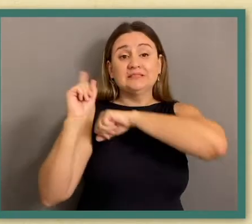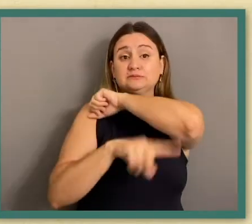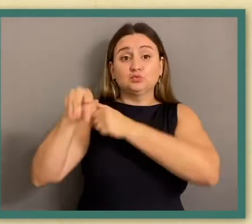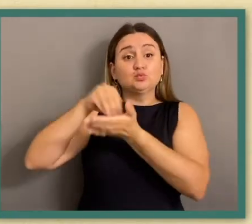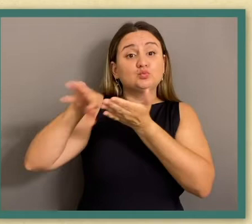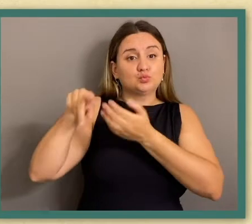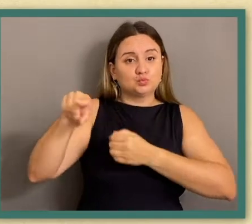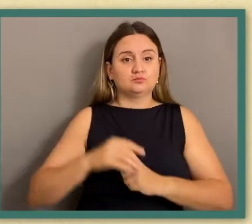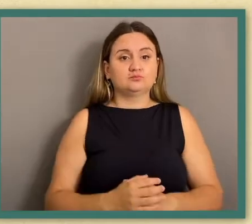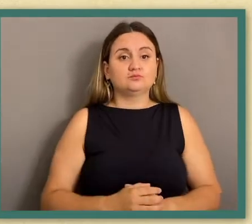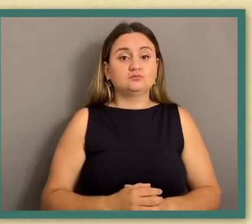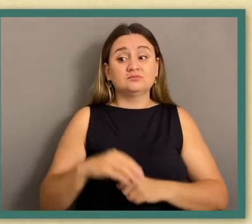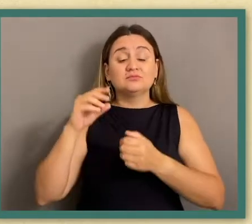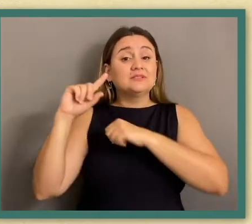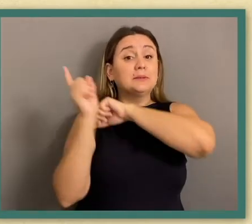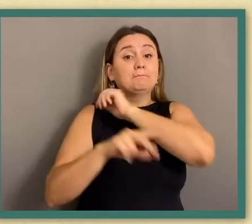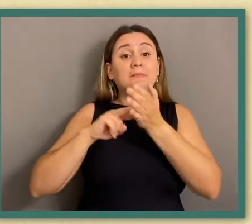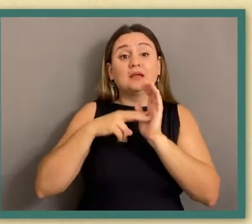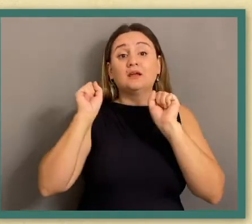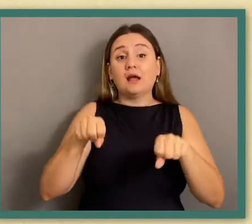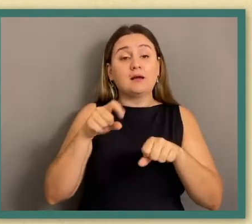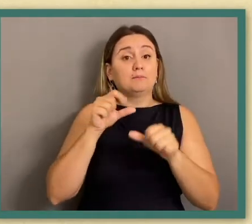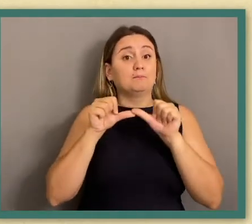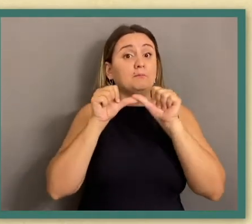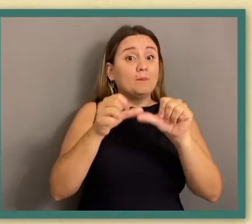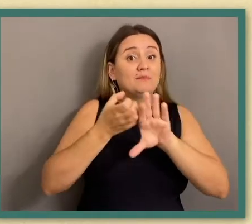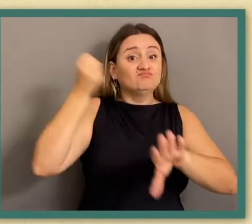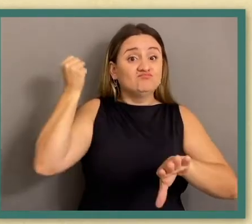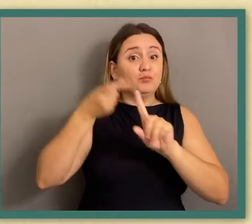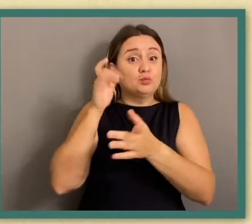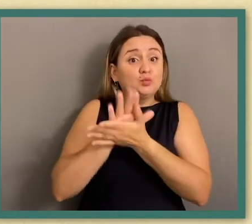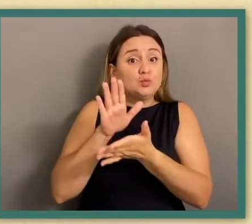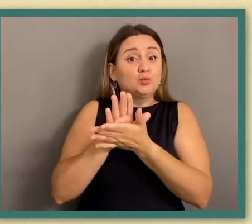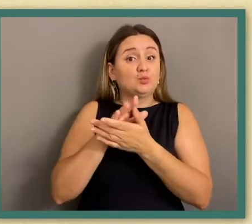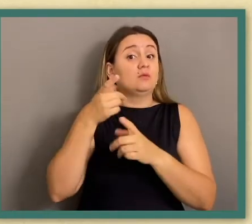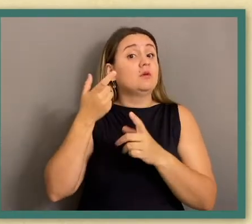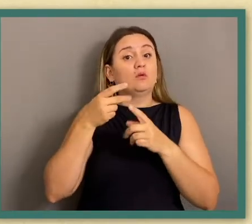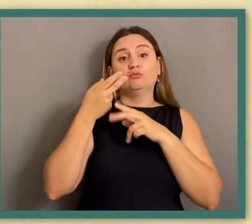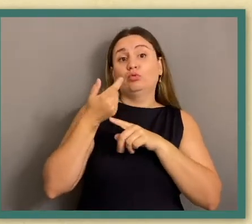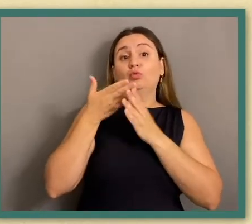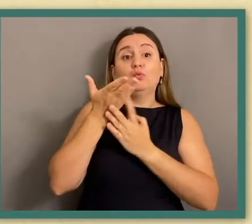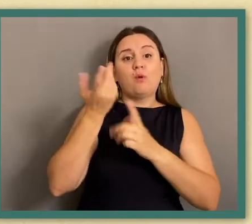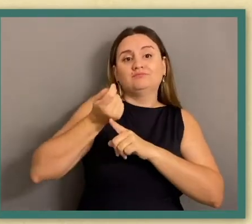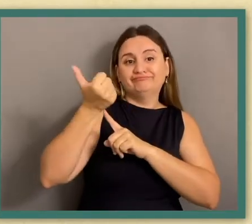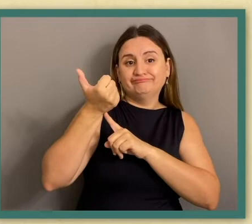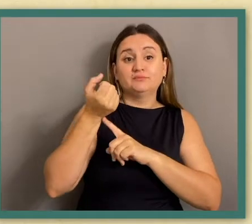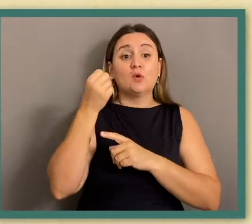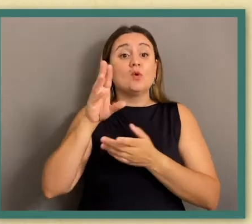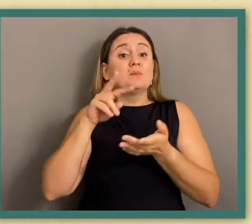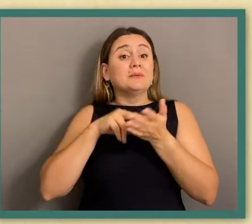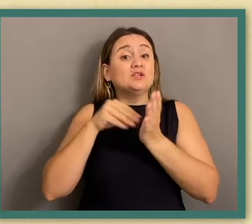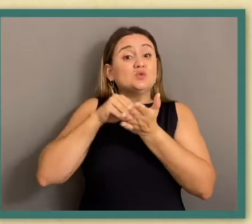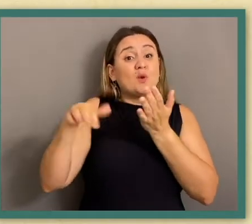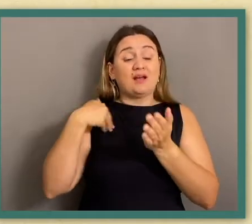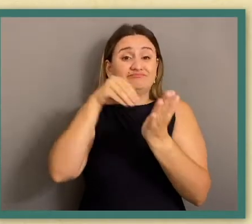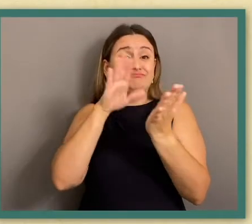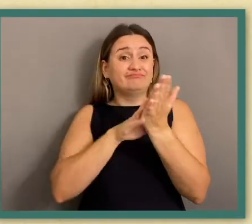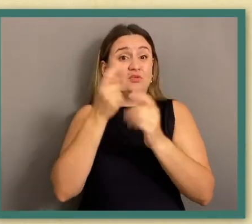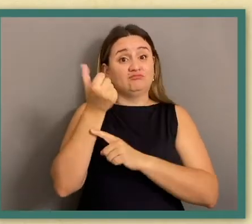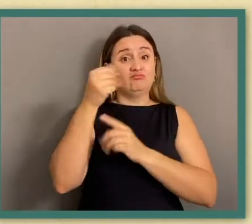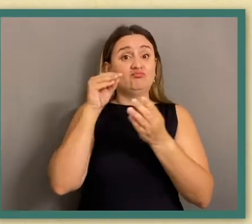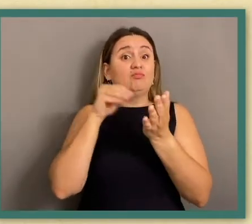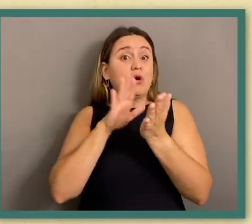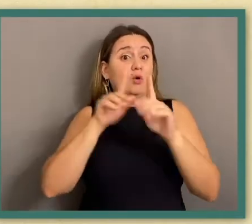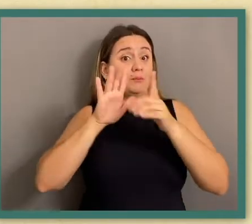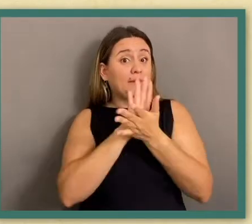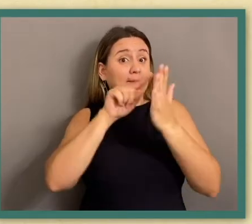the student. Discipline can include permanent removal from school through expulsion. And when students have an expulsion on their record, they may